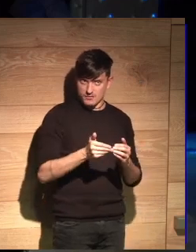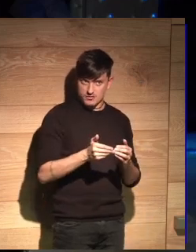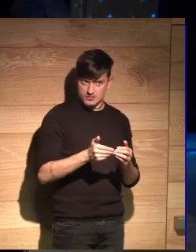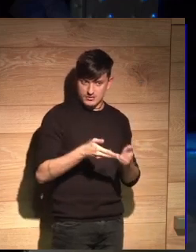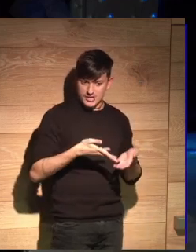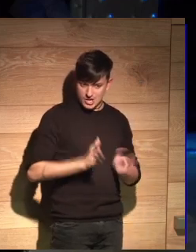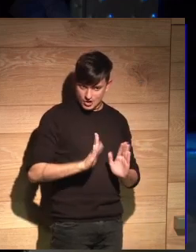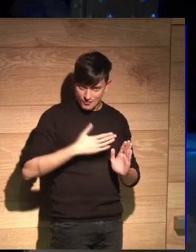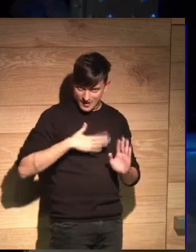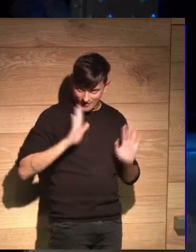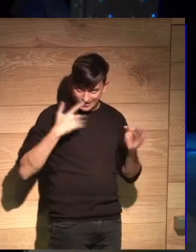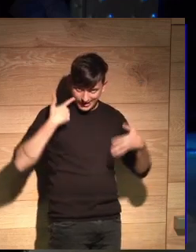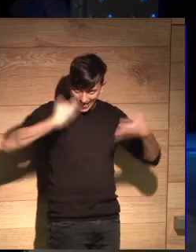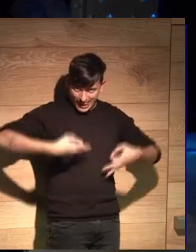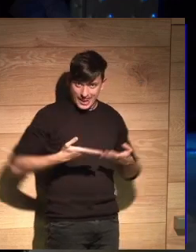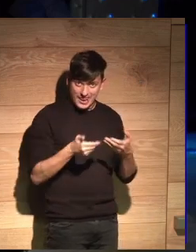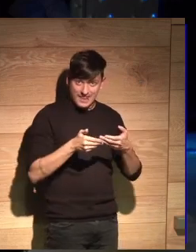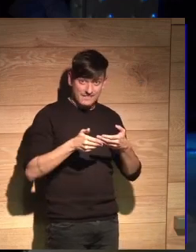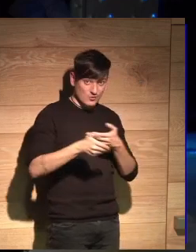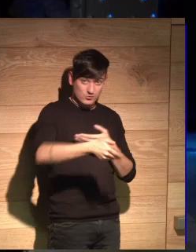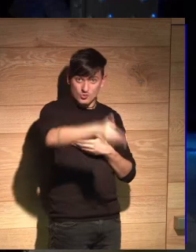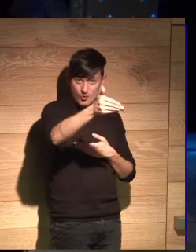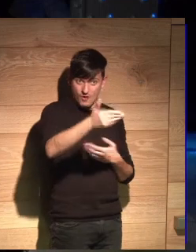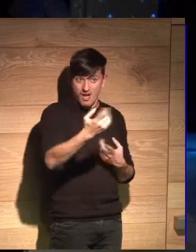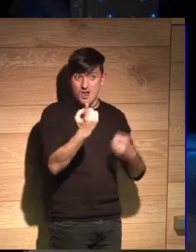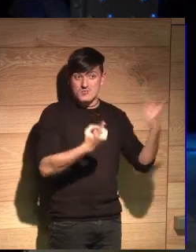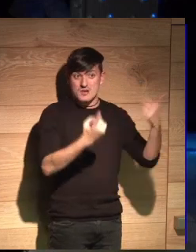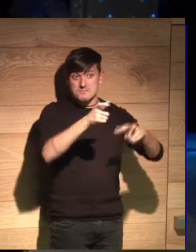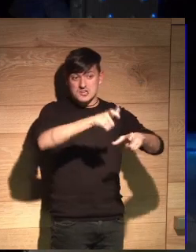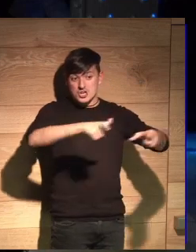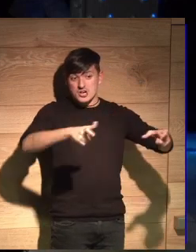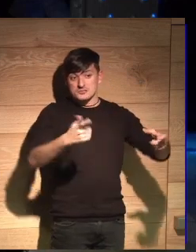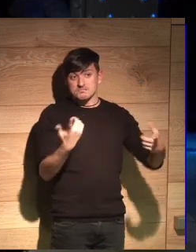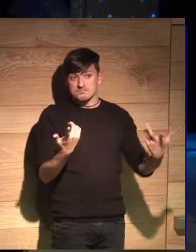about a movie, I'm talking about my kids. But there will be a few